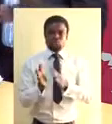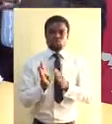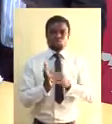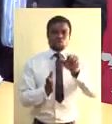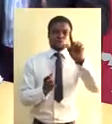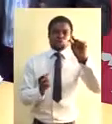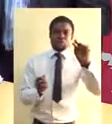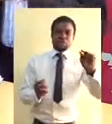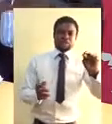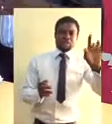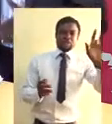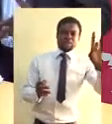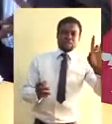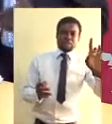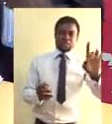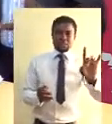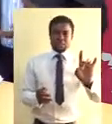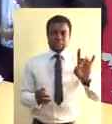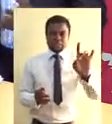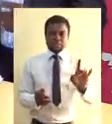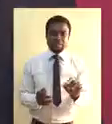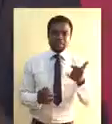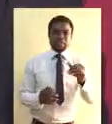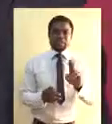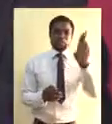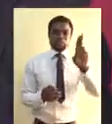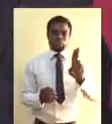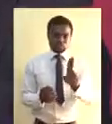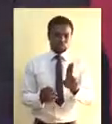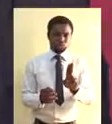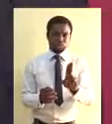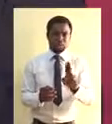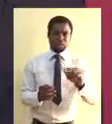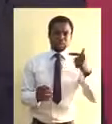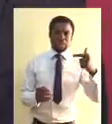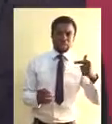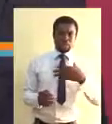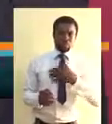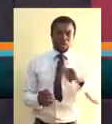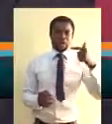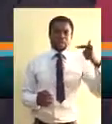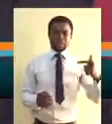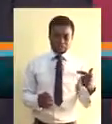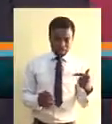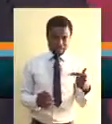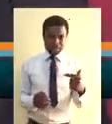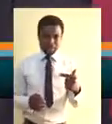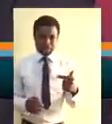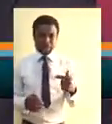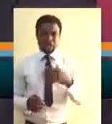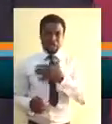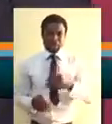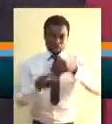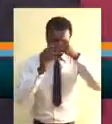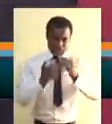student looked at the need of the moment. The need of the moment at that time is green, white, green. And student came... Is what? Green, white, green. Green, white, green. Ooh. Our student